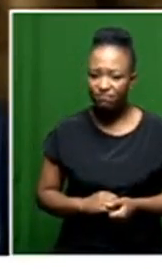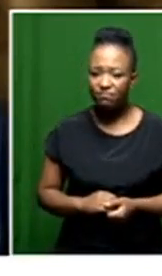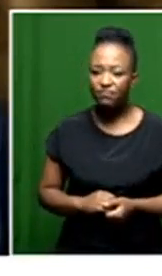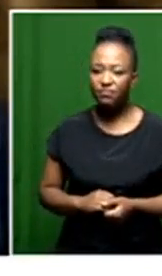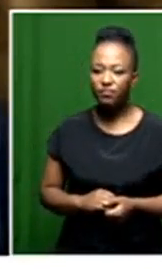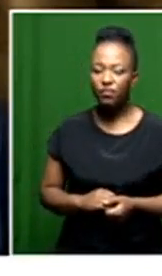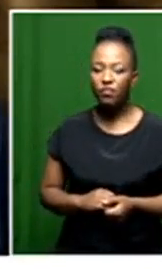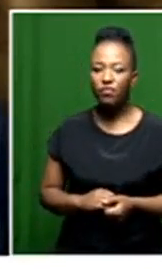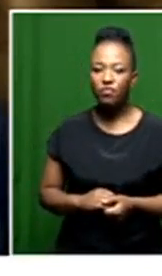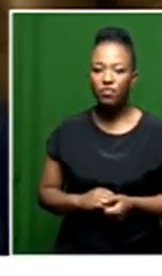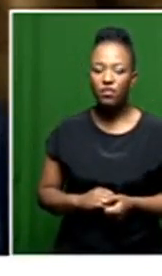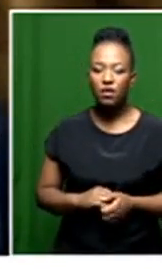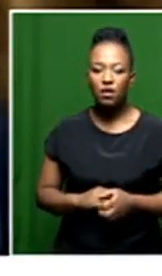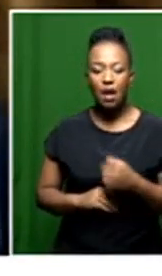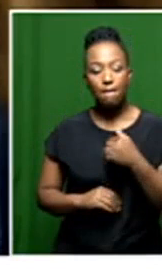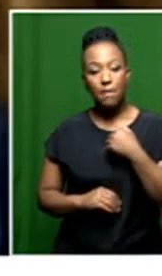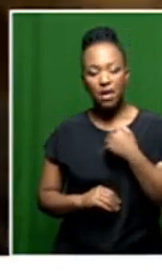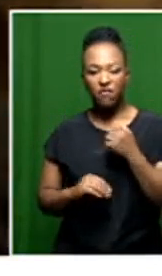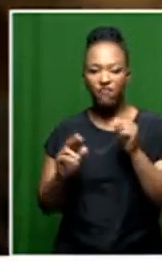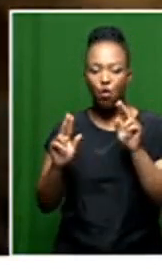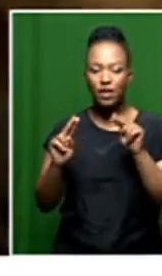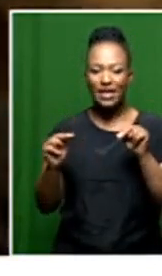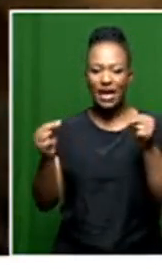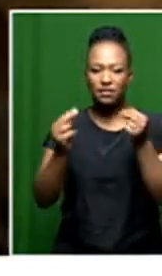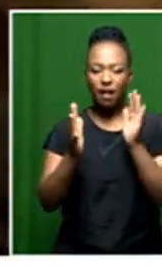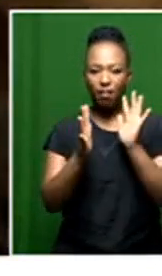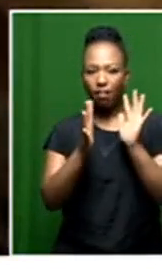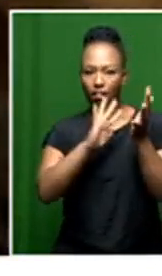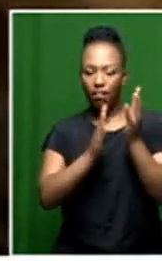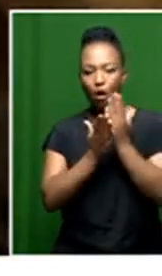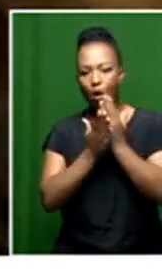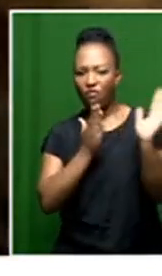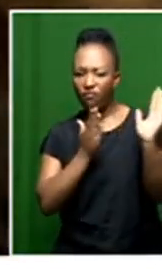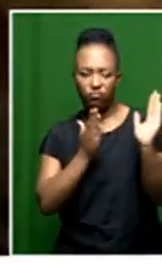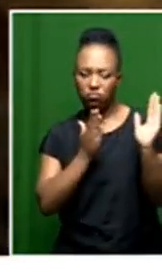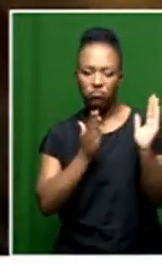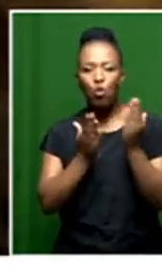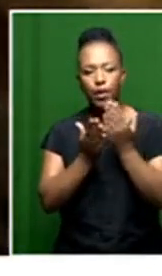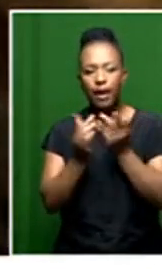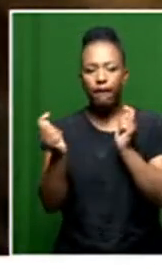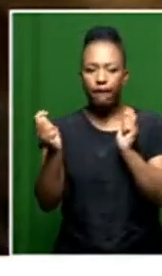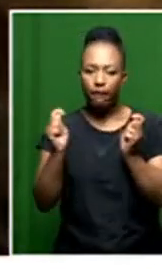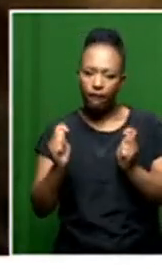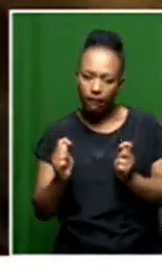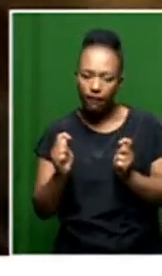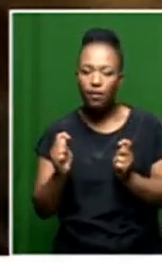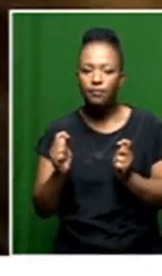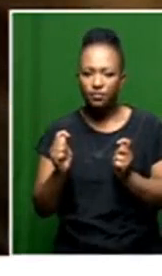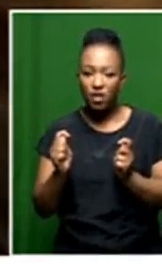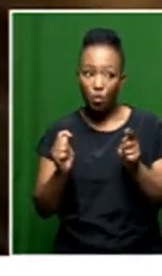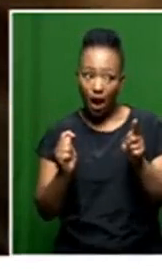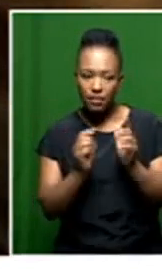would frame it not to scrape the national state of disaster, but to rework the national state of disaster. Those calls are absolutely